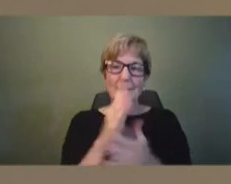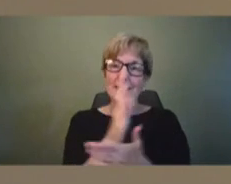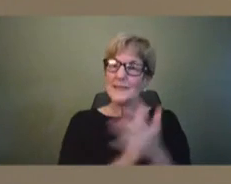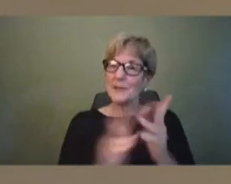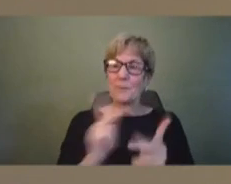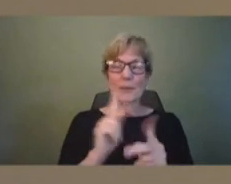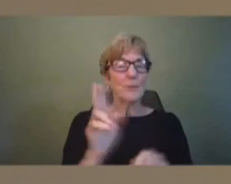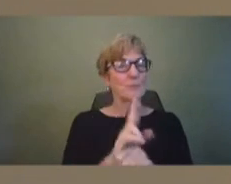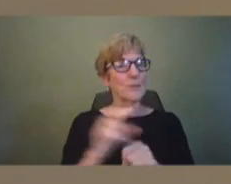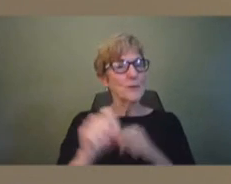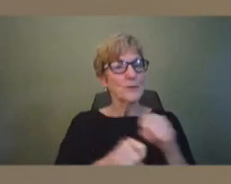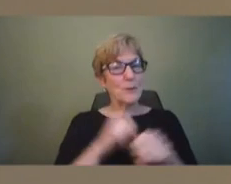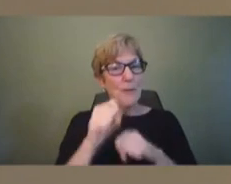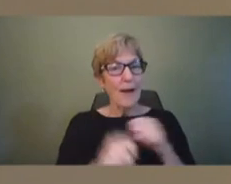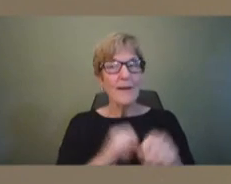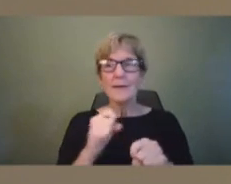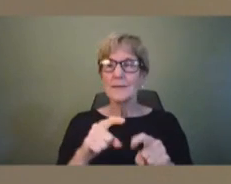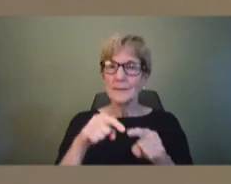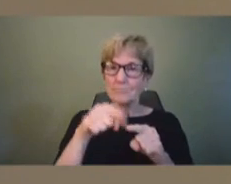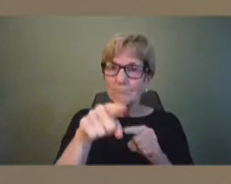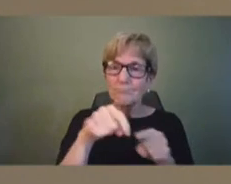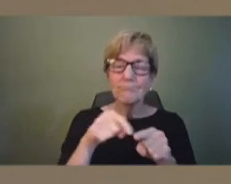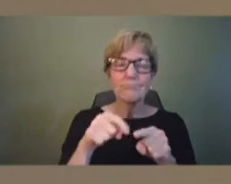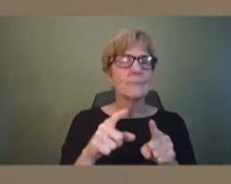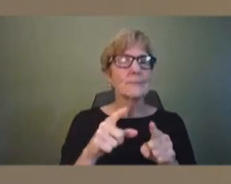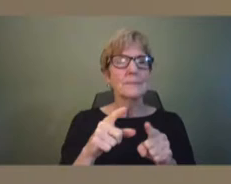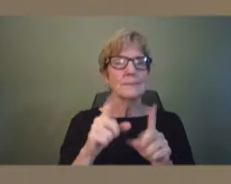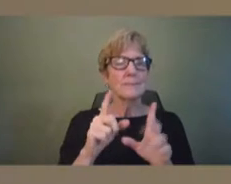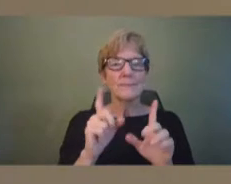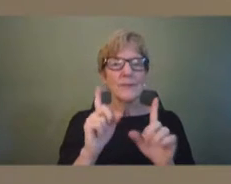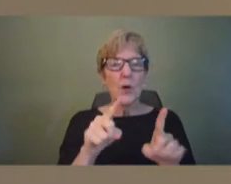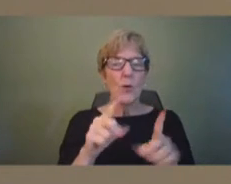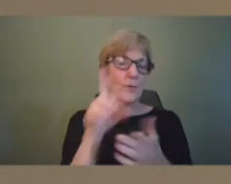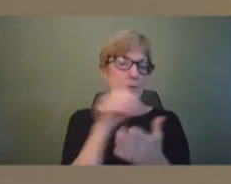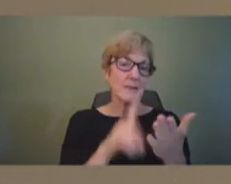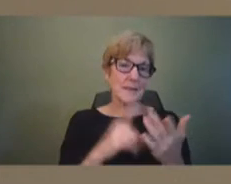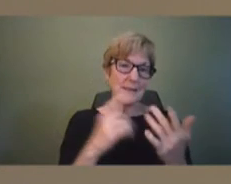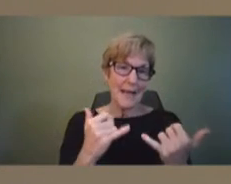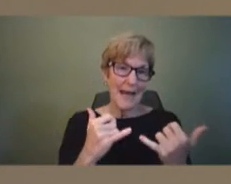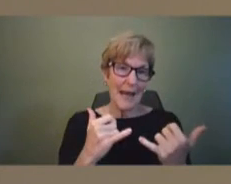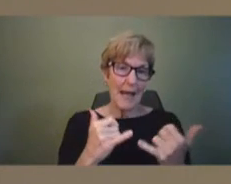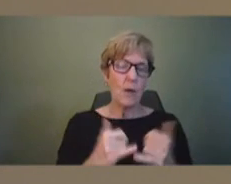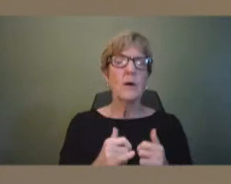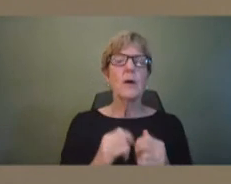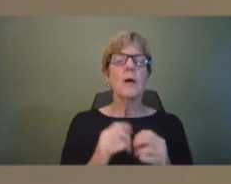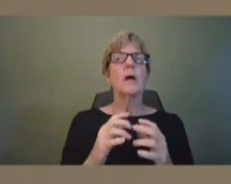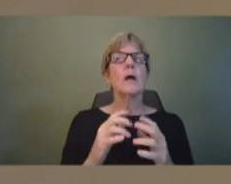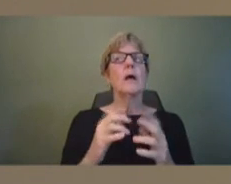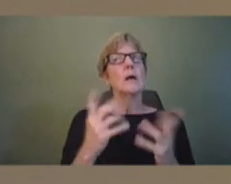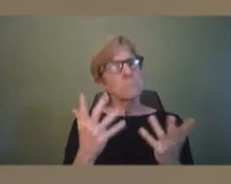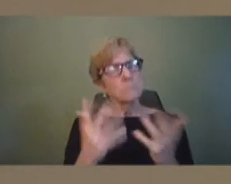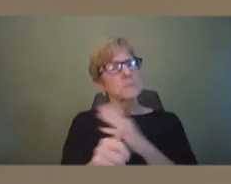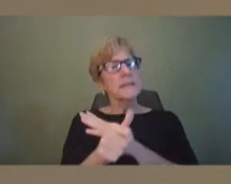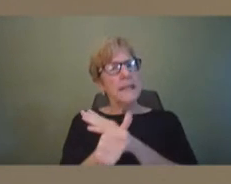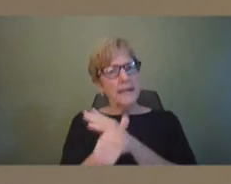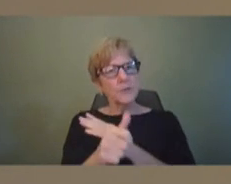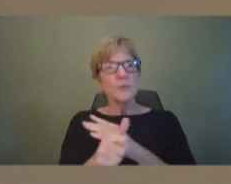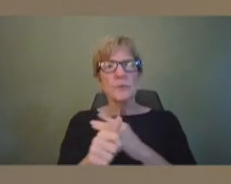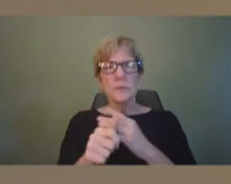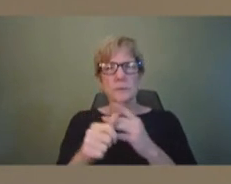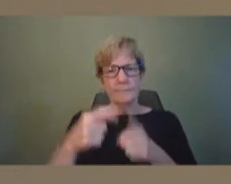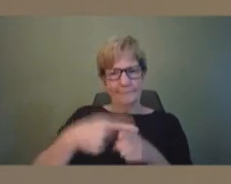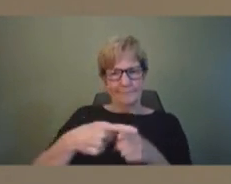their places to get and it looks like the design that we have right now makes it much more treacherous uh to get across that